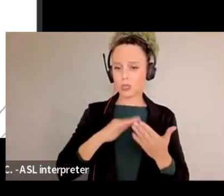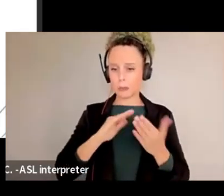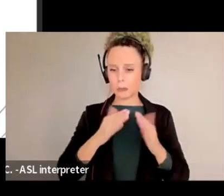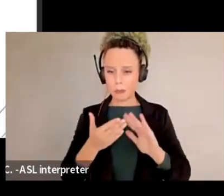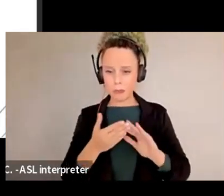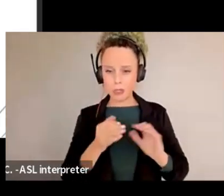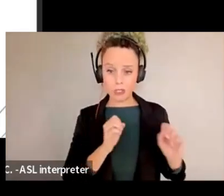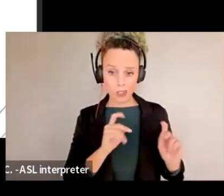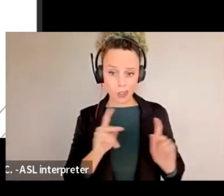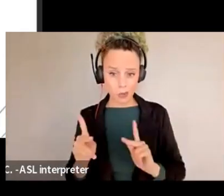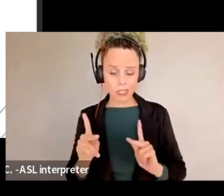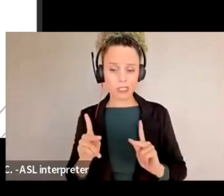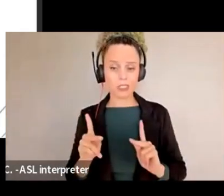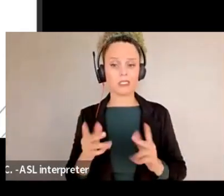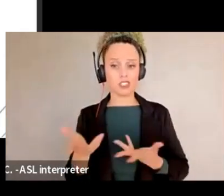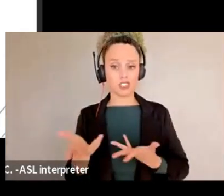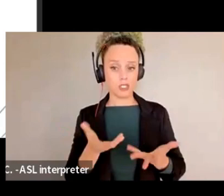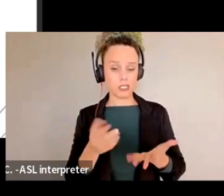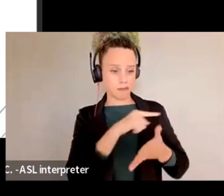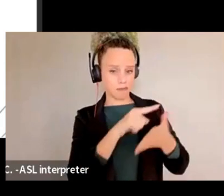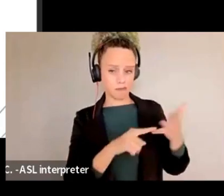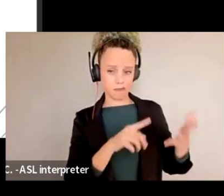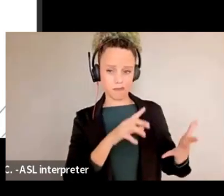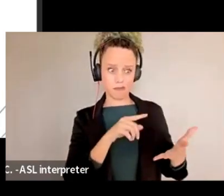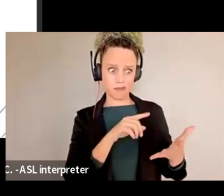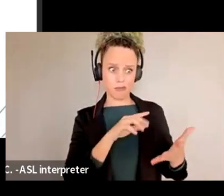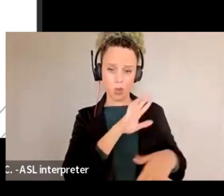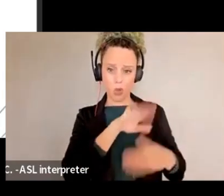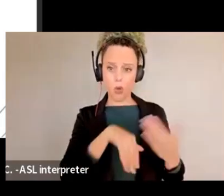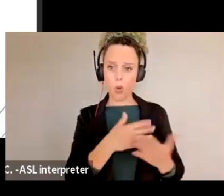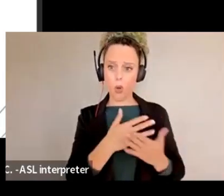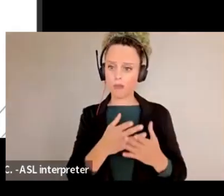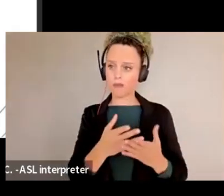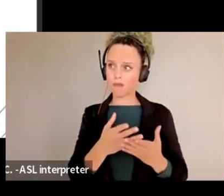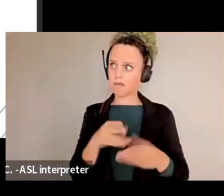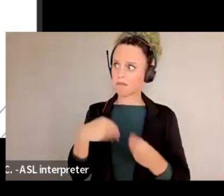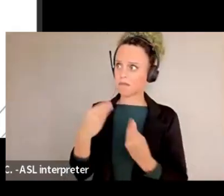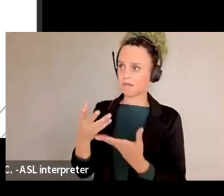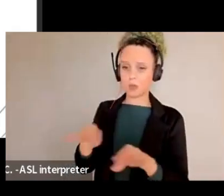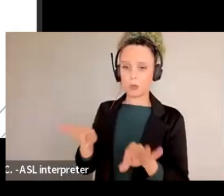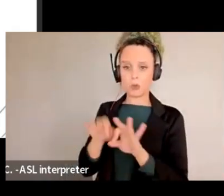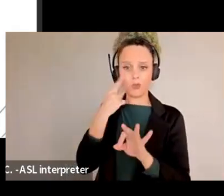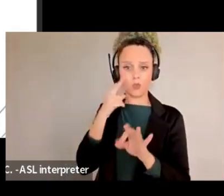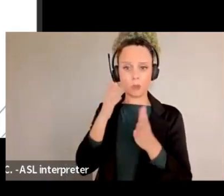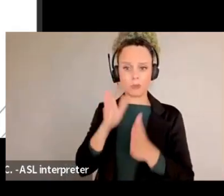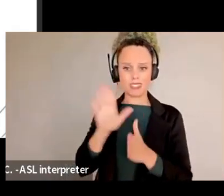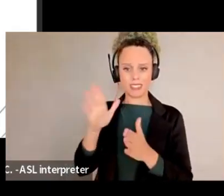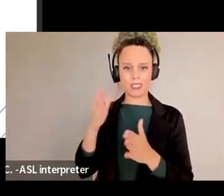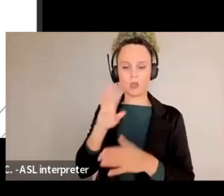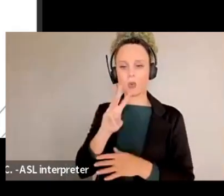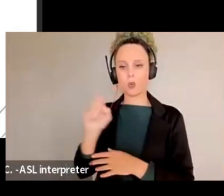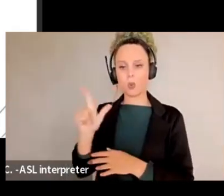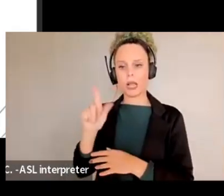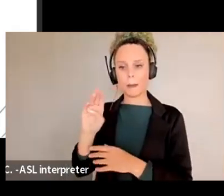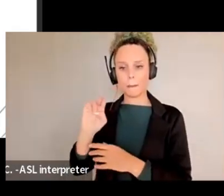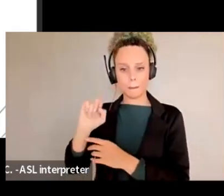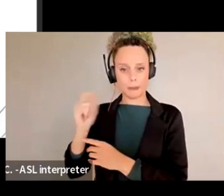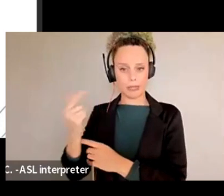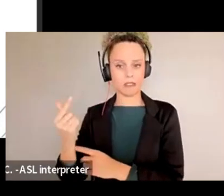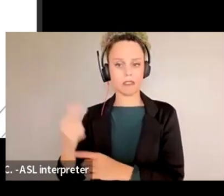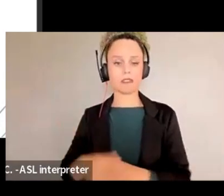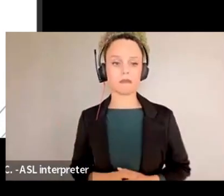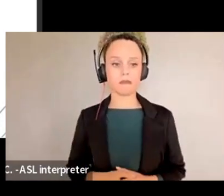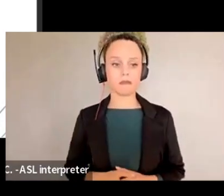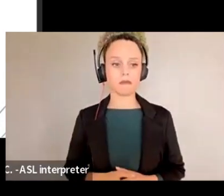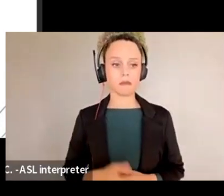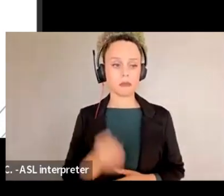employment services, financial services, and social and community opportunities and services as well. These are